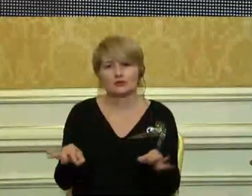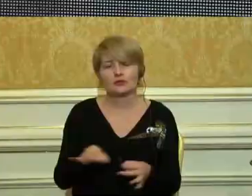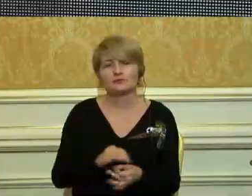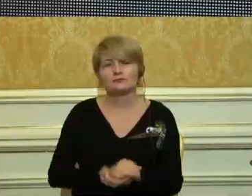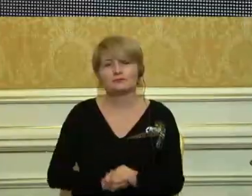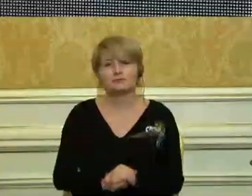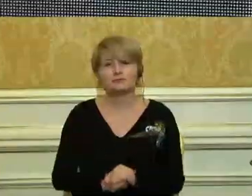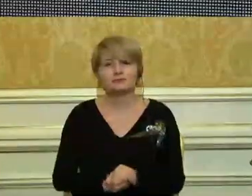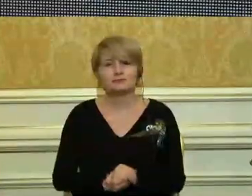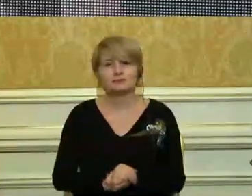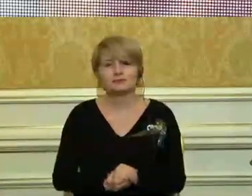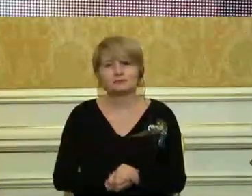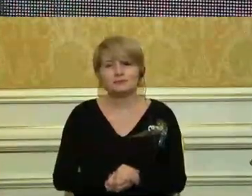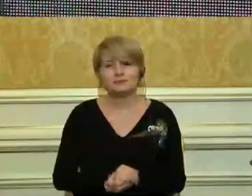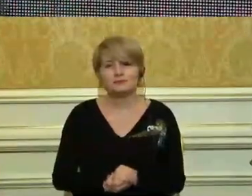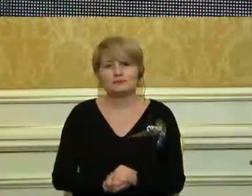Ukraine.